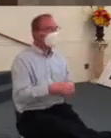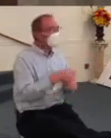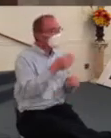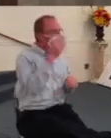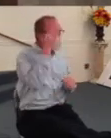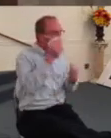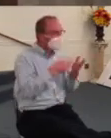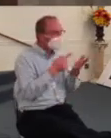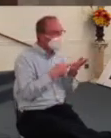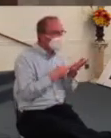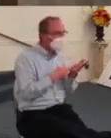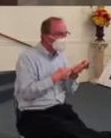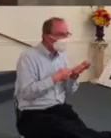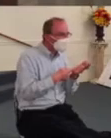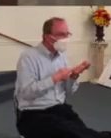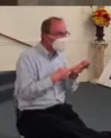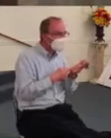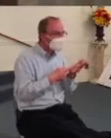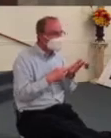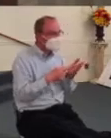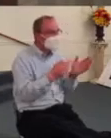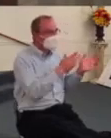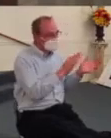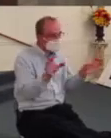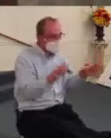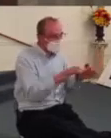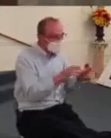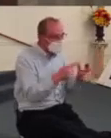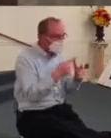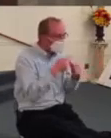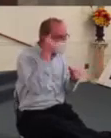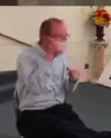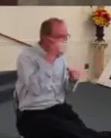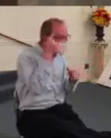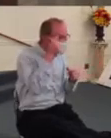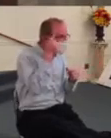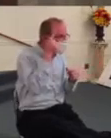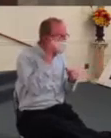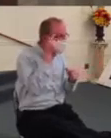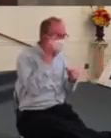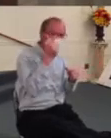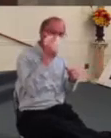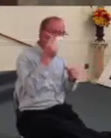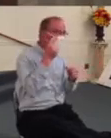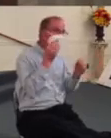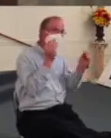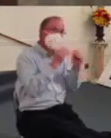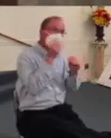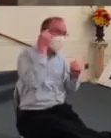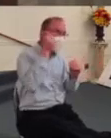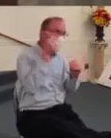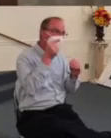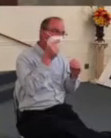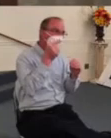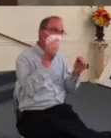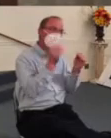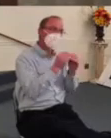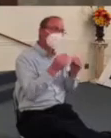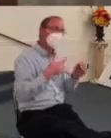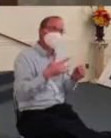good idea? And so it went by the way. This woman had